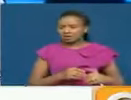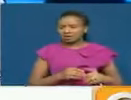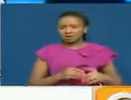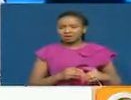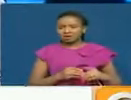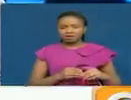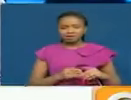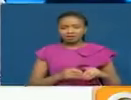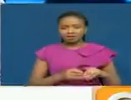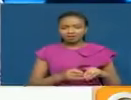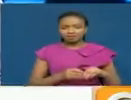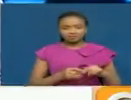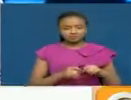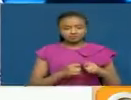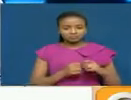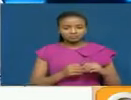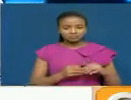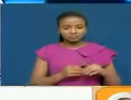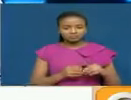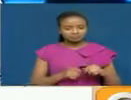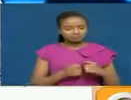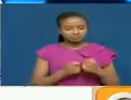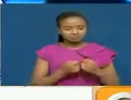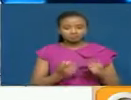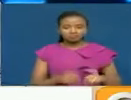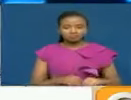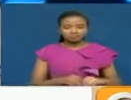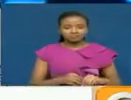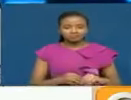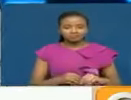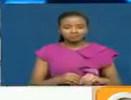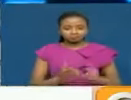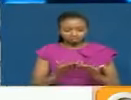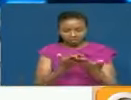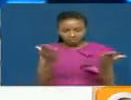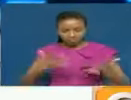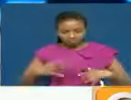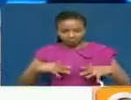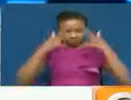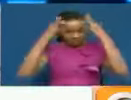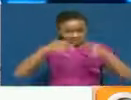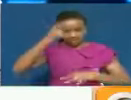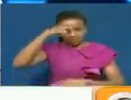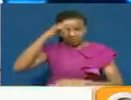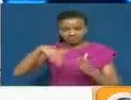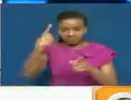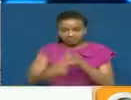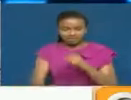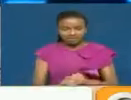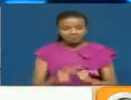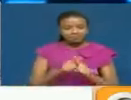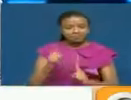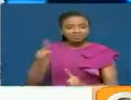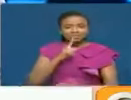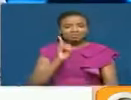order for the electorates to make informed choices next year. In short, the retired bishop was saying they